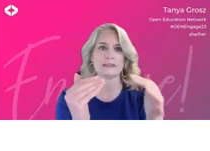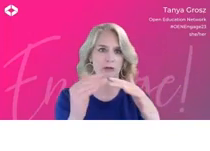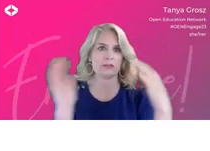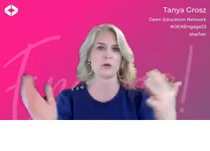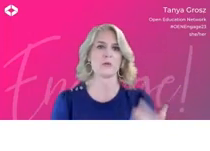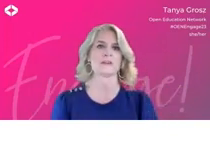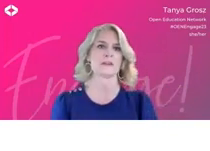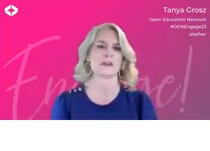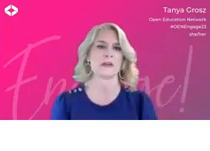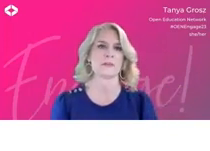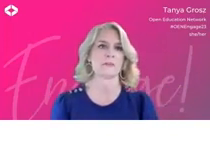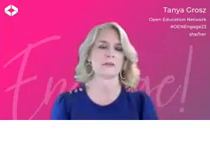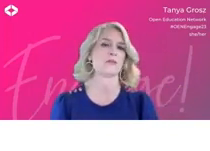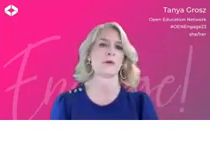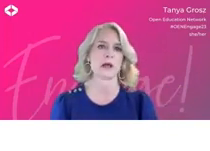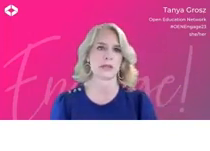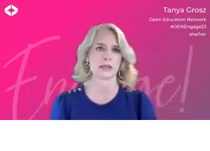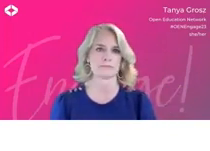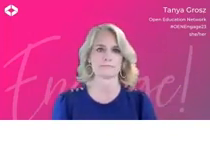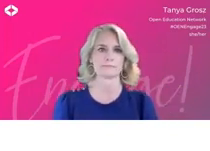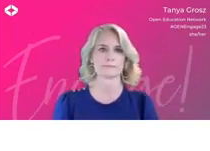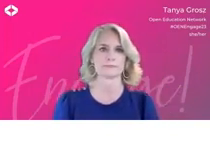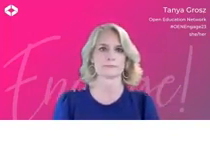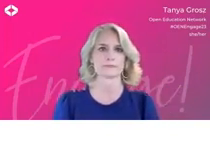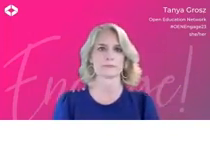broke it down so it wasn't overwhelming.